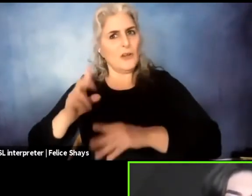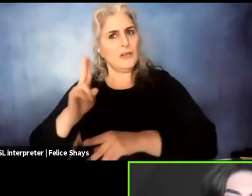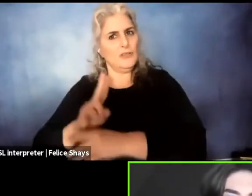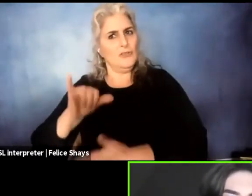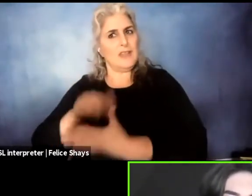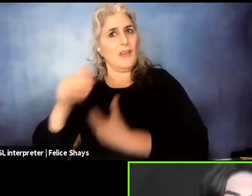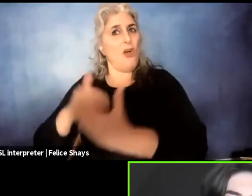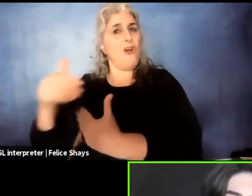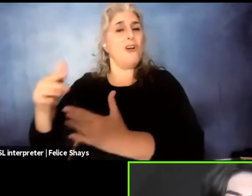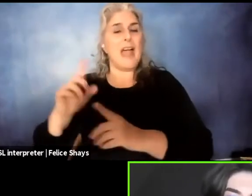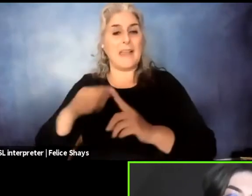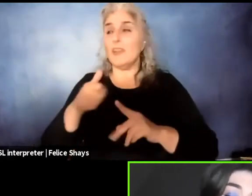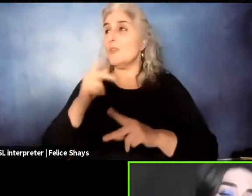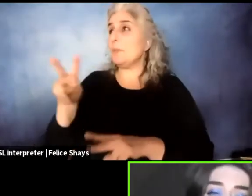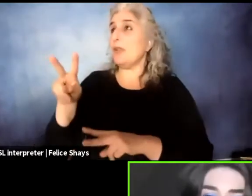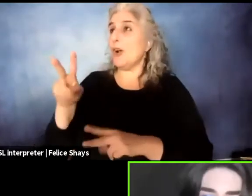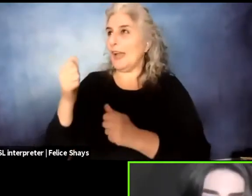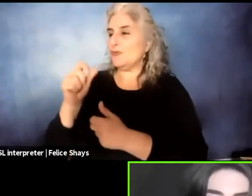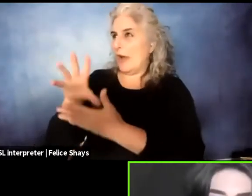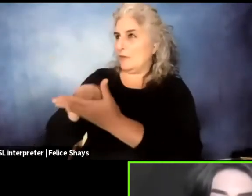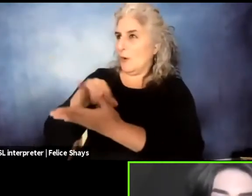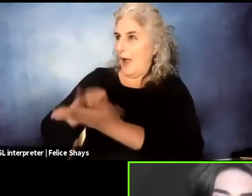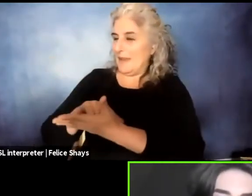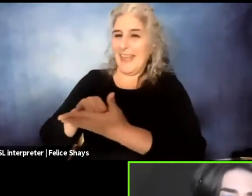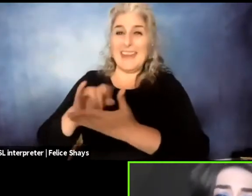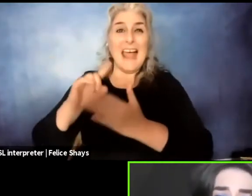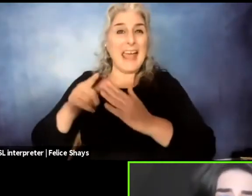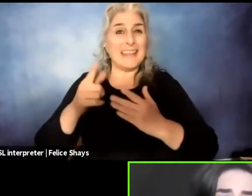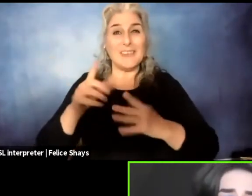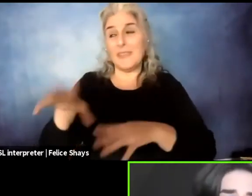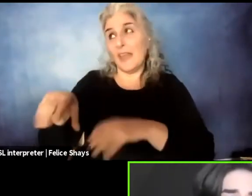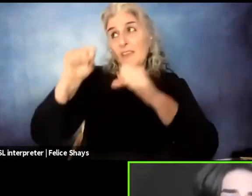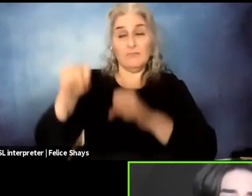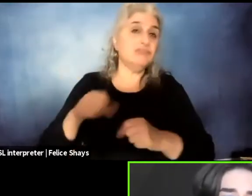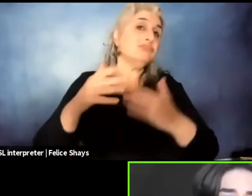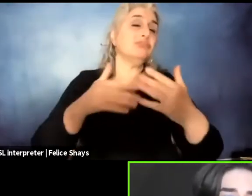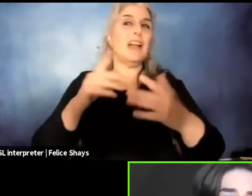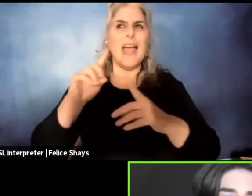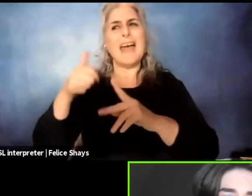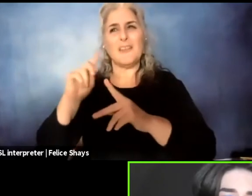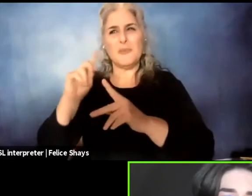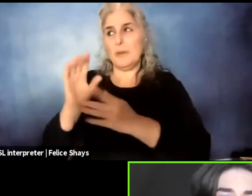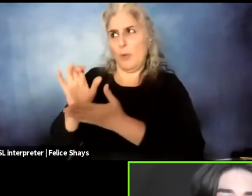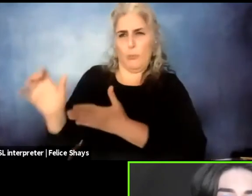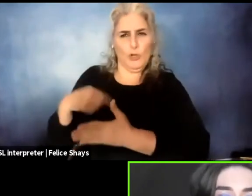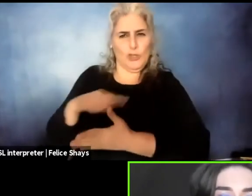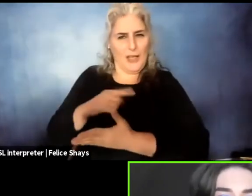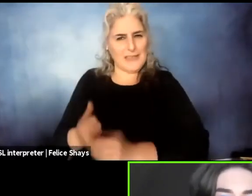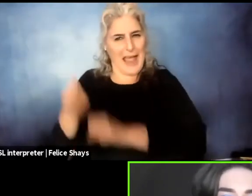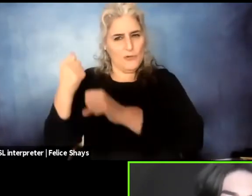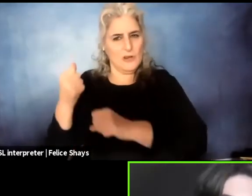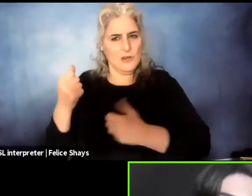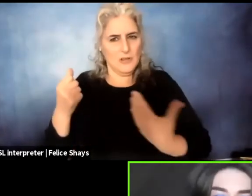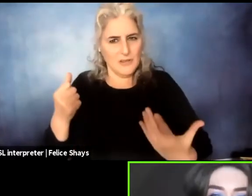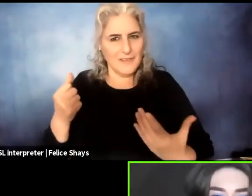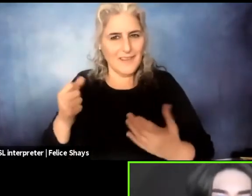it and then creating our own new space. In the end, that's where the gentrifiers will want to be. You know, in the future, this